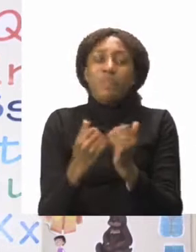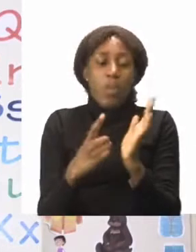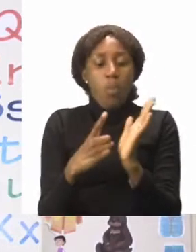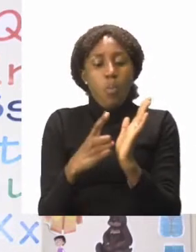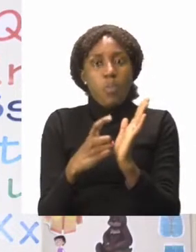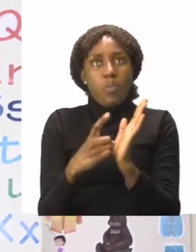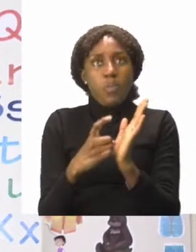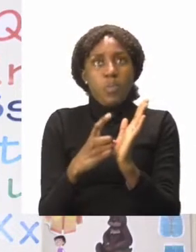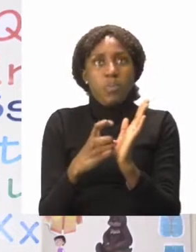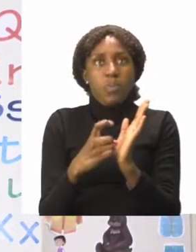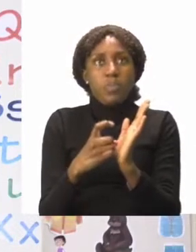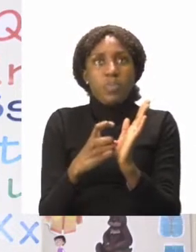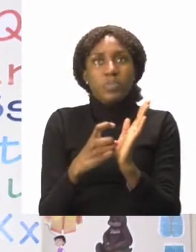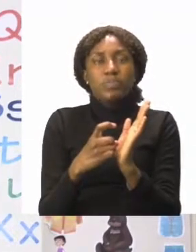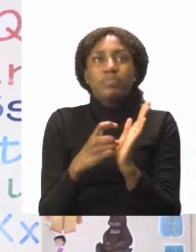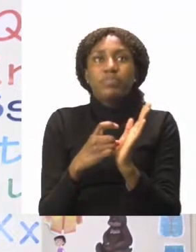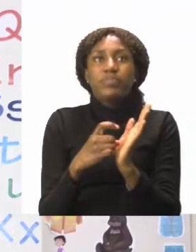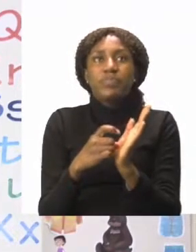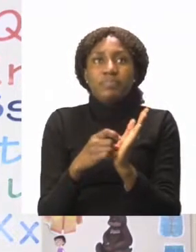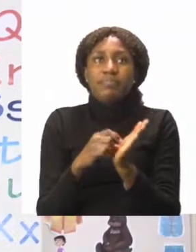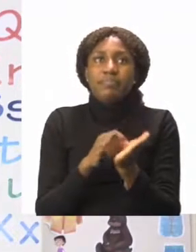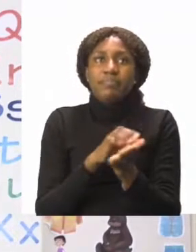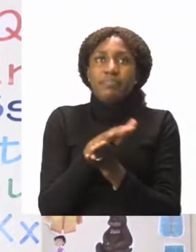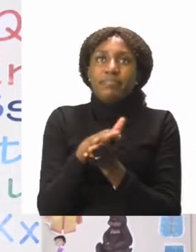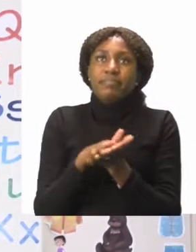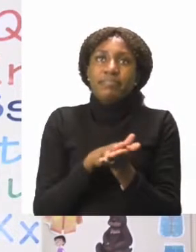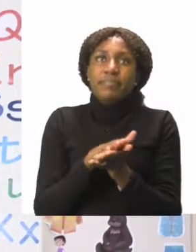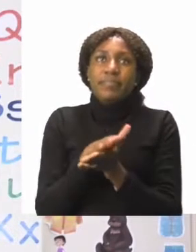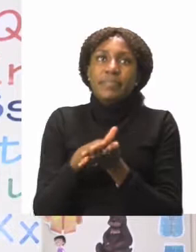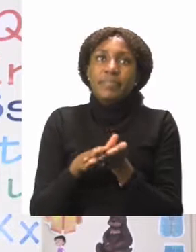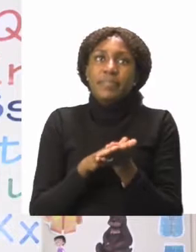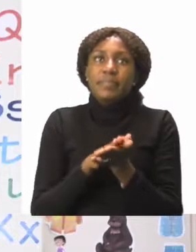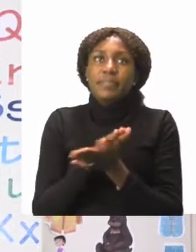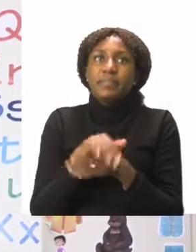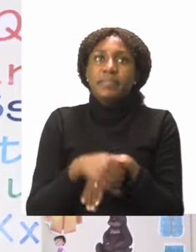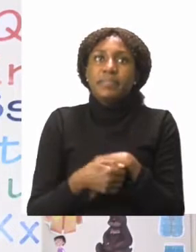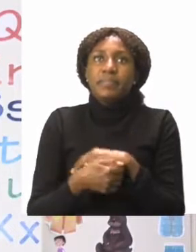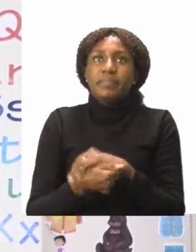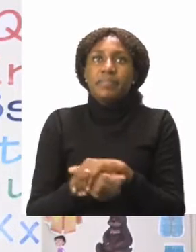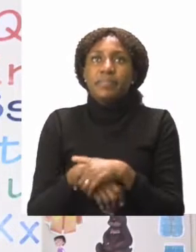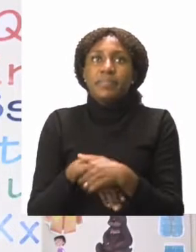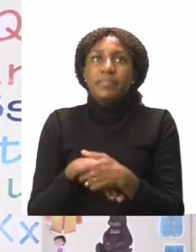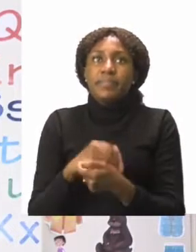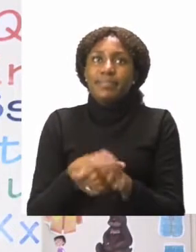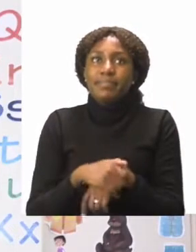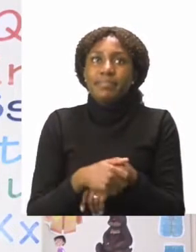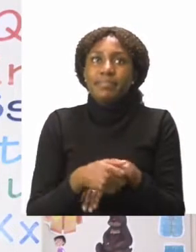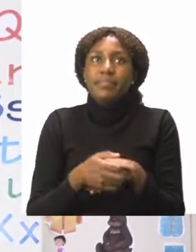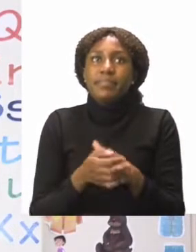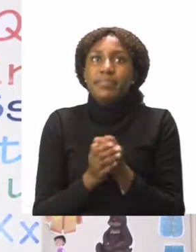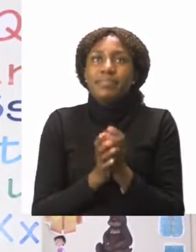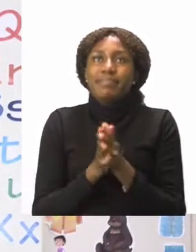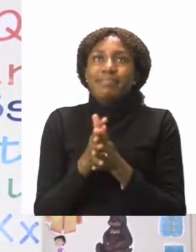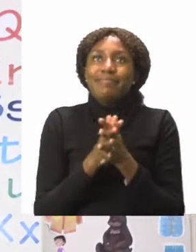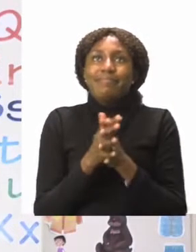our sanitizer, rub a little bit inside our hands, around our hands,